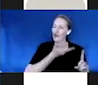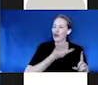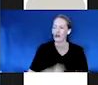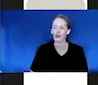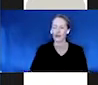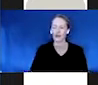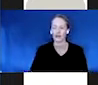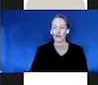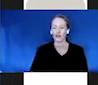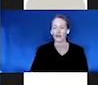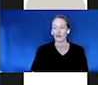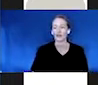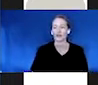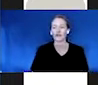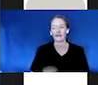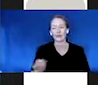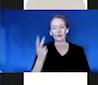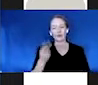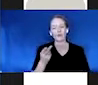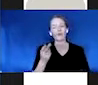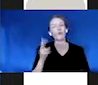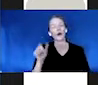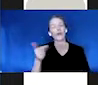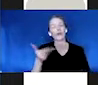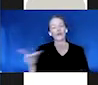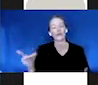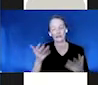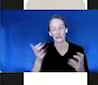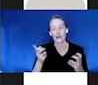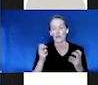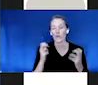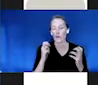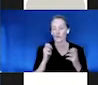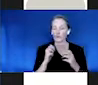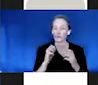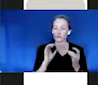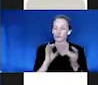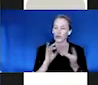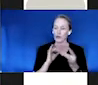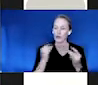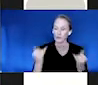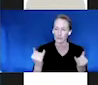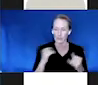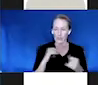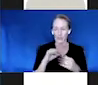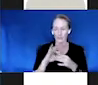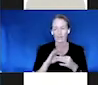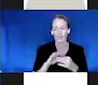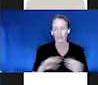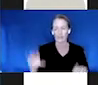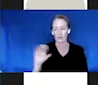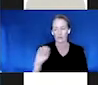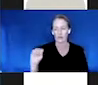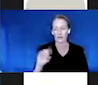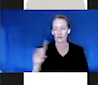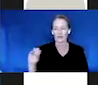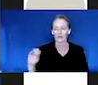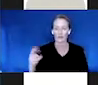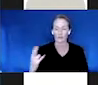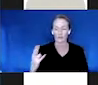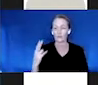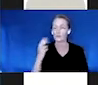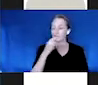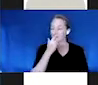address two other things that are so important when we talk about social determinants. And they're